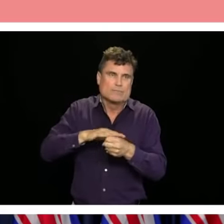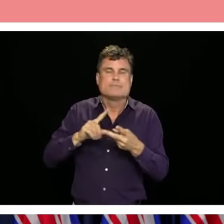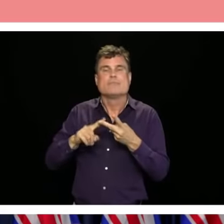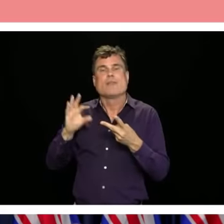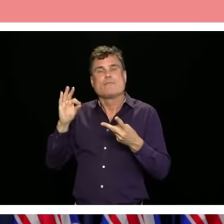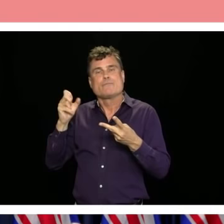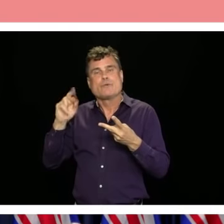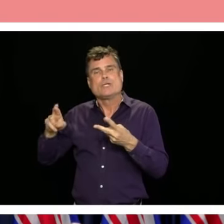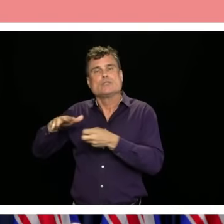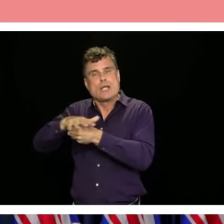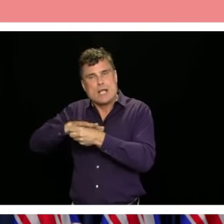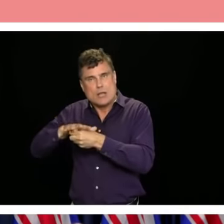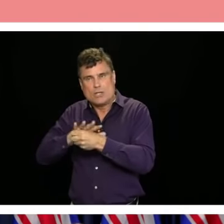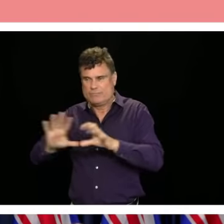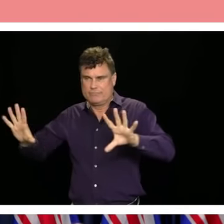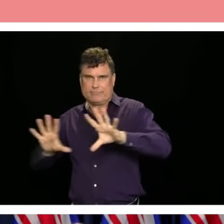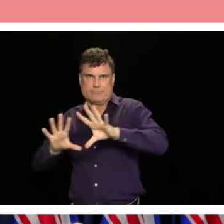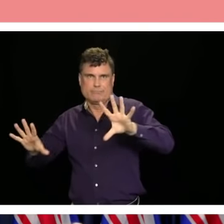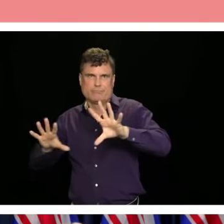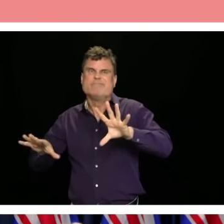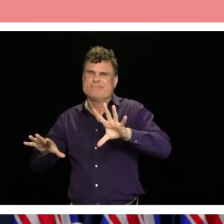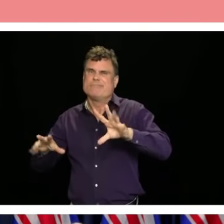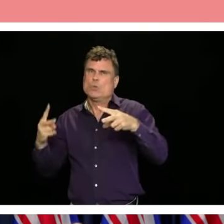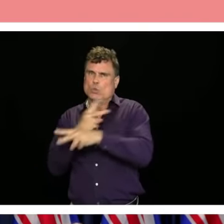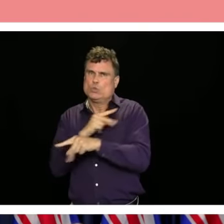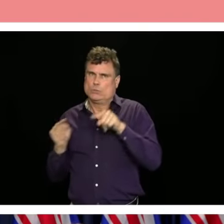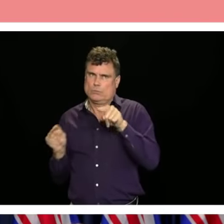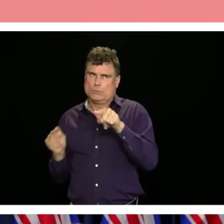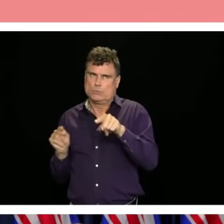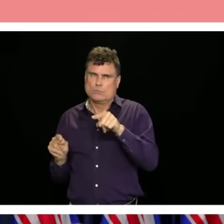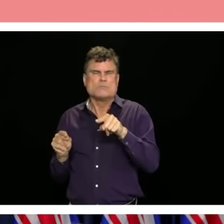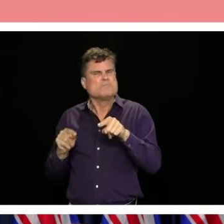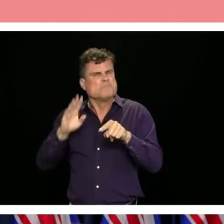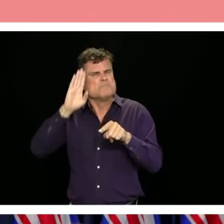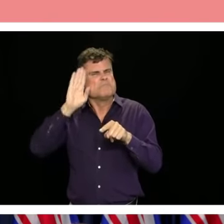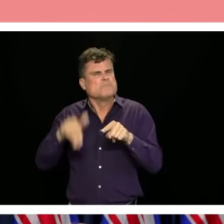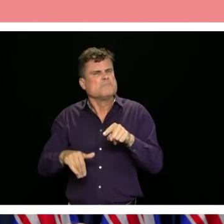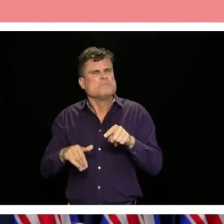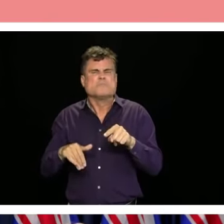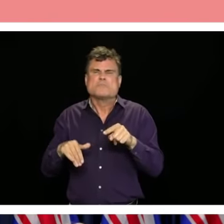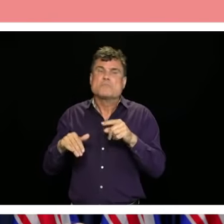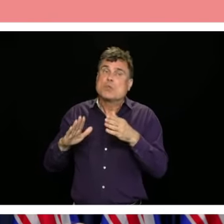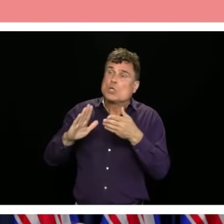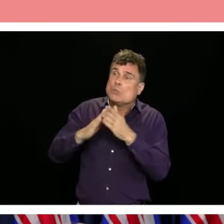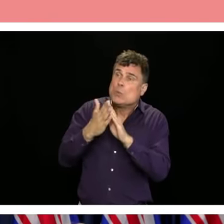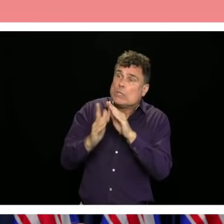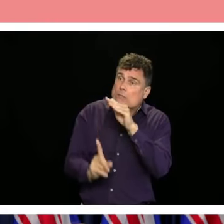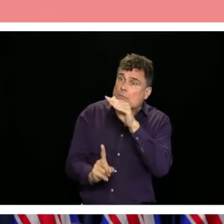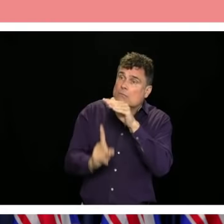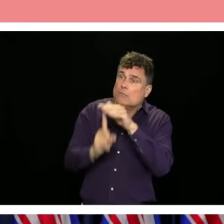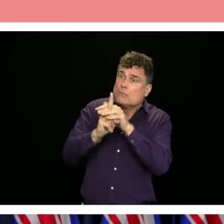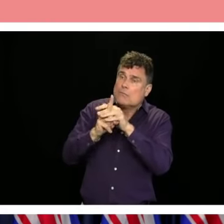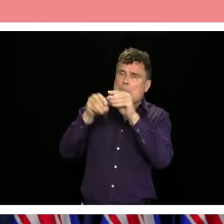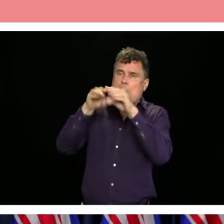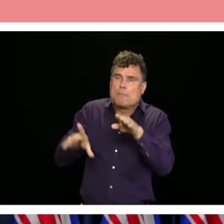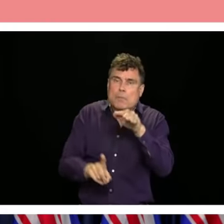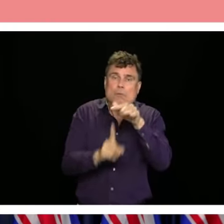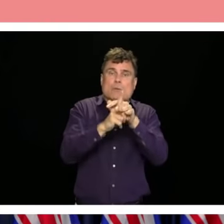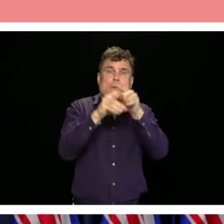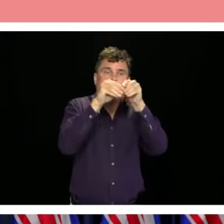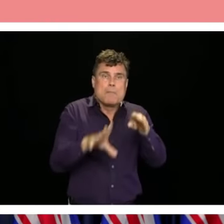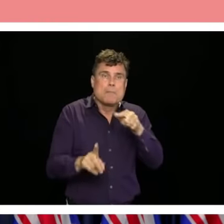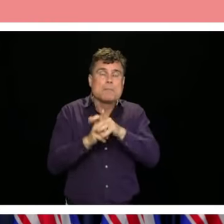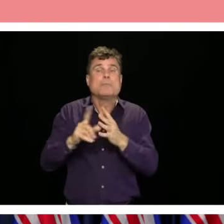And those are related to the outbreaks that we have seen in our communities, in long-term care, over the last few weeks and